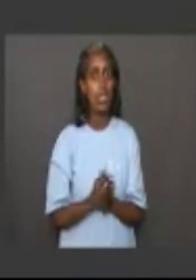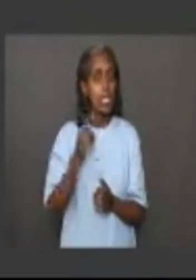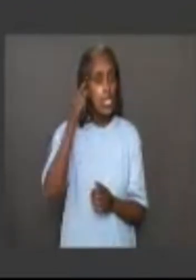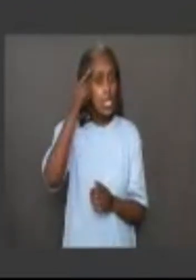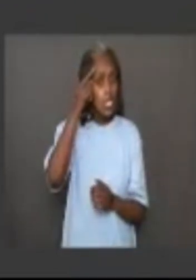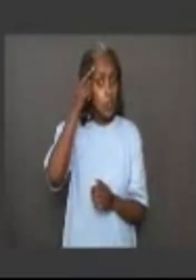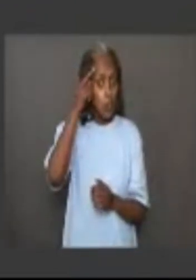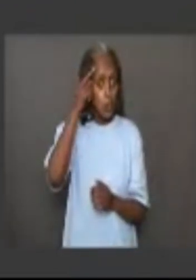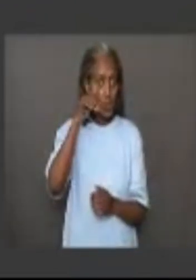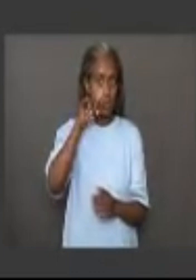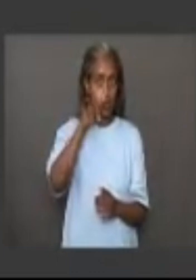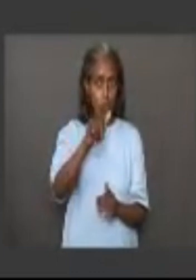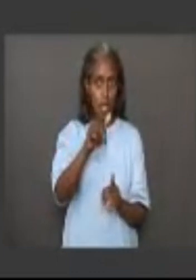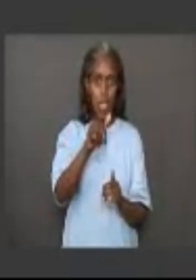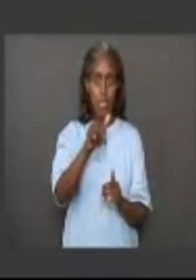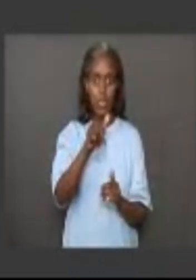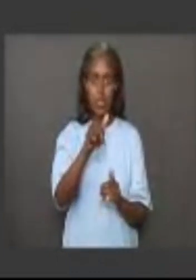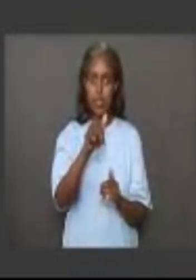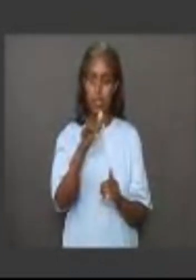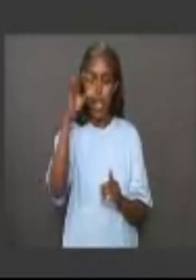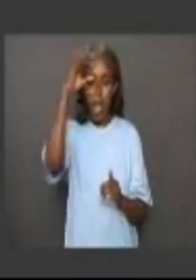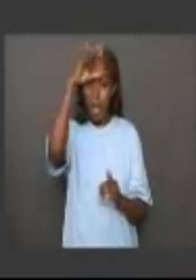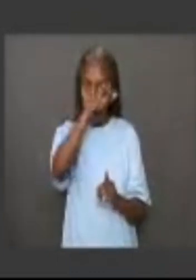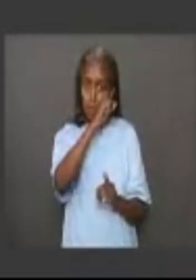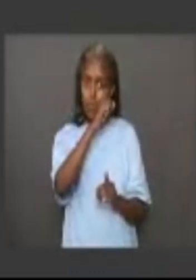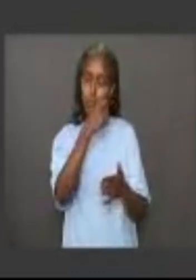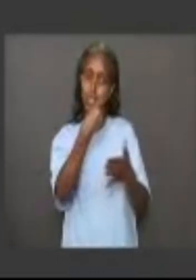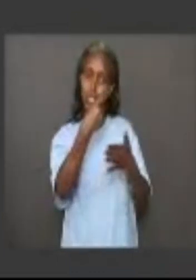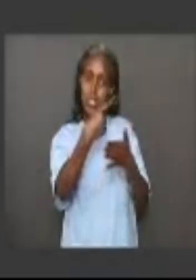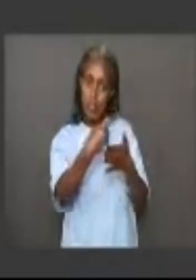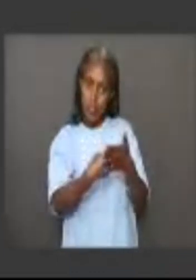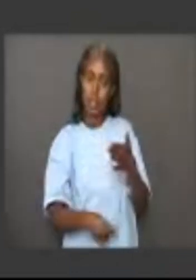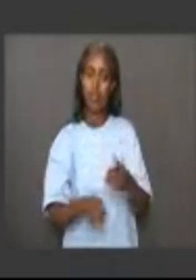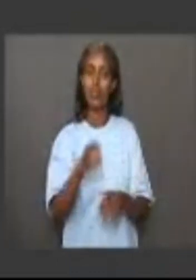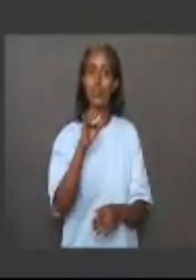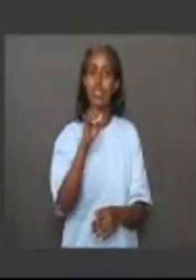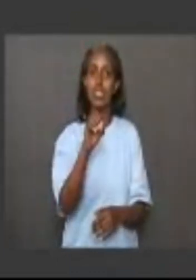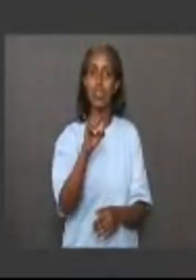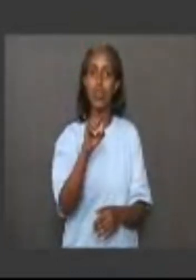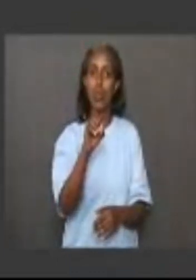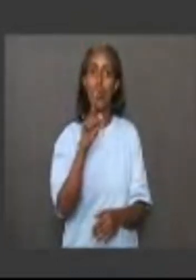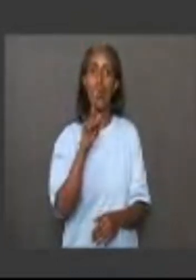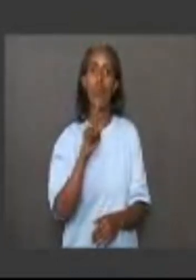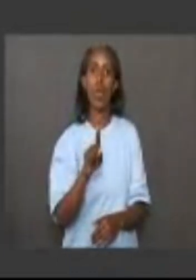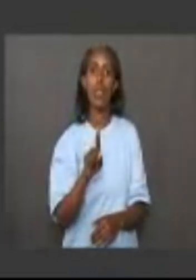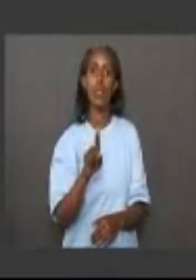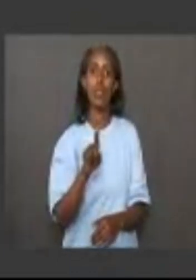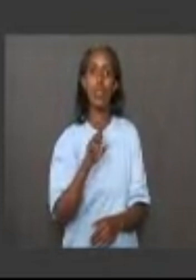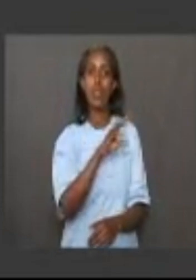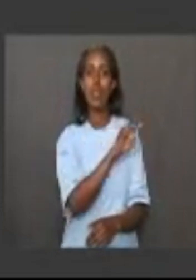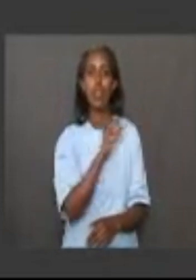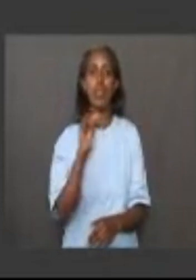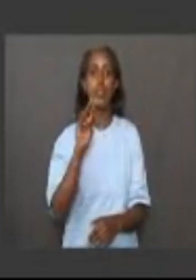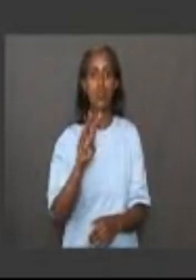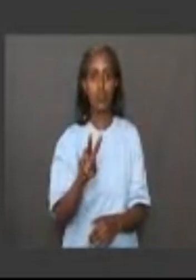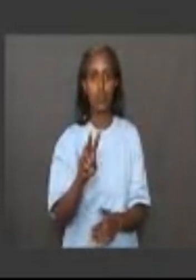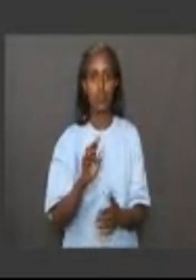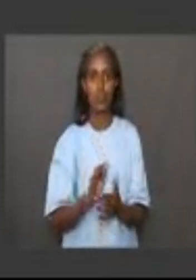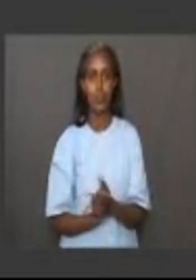Suppose that y assumes the values of 0, 1, and 2.